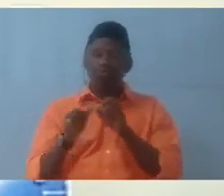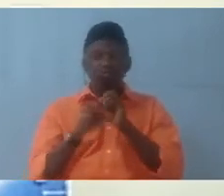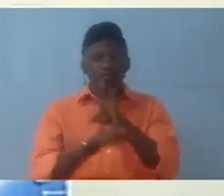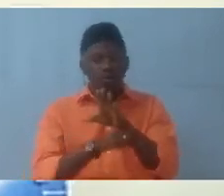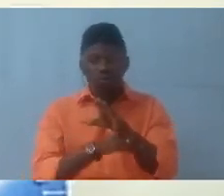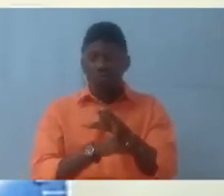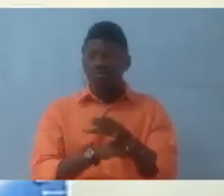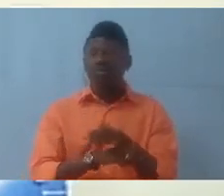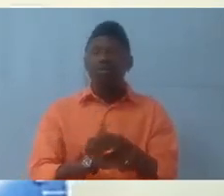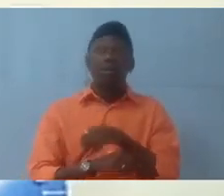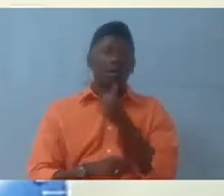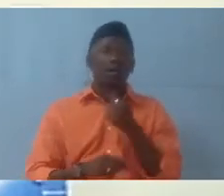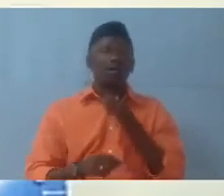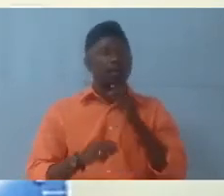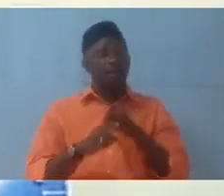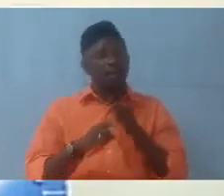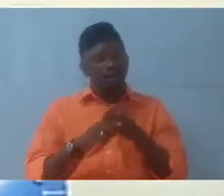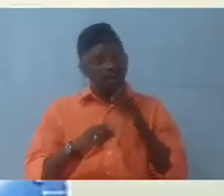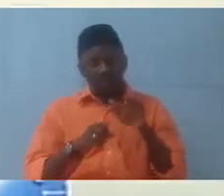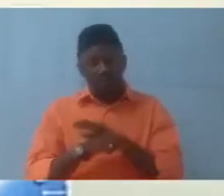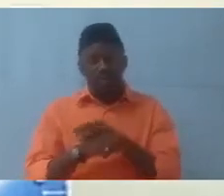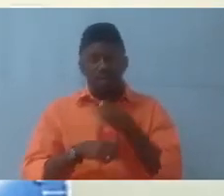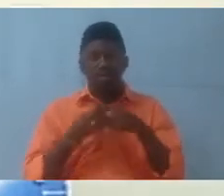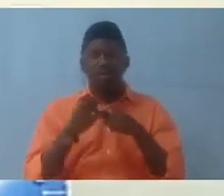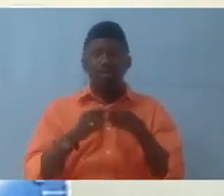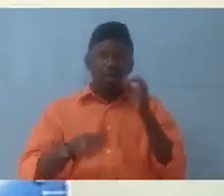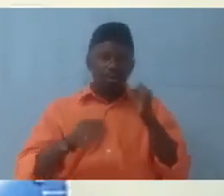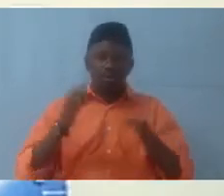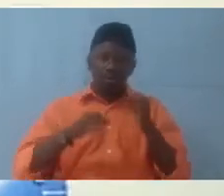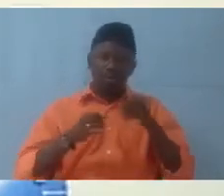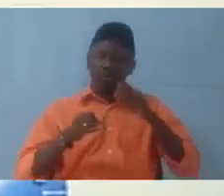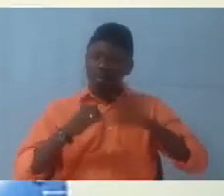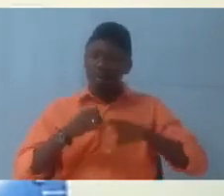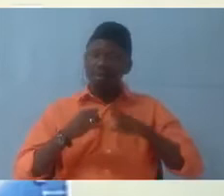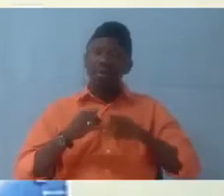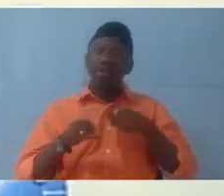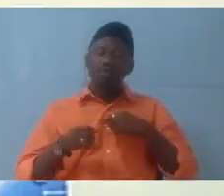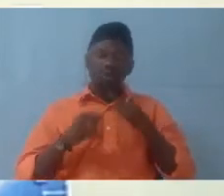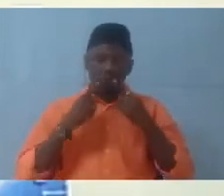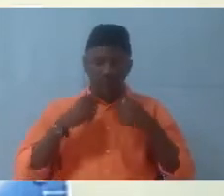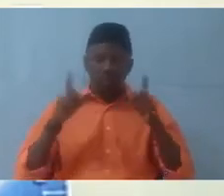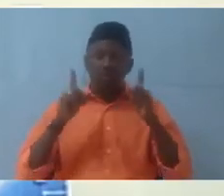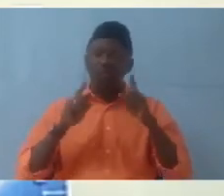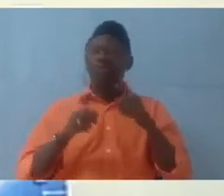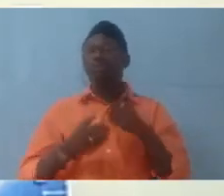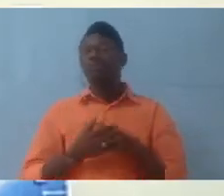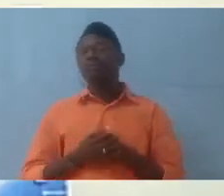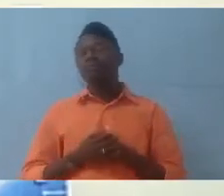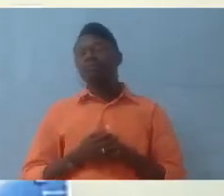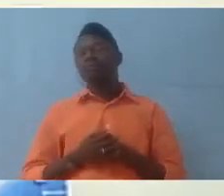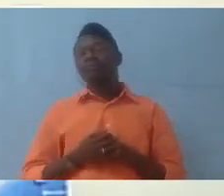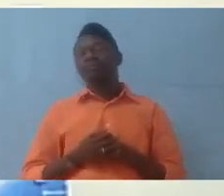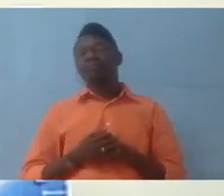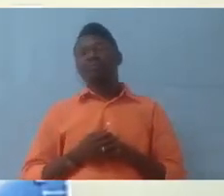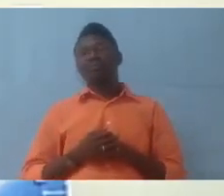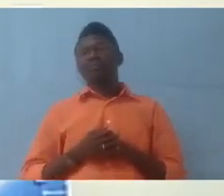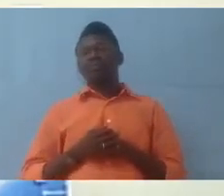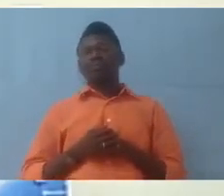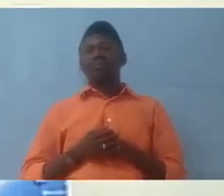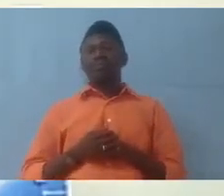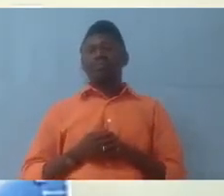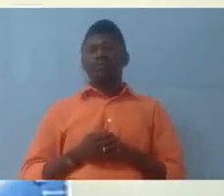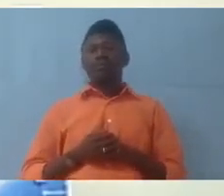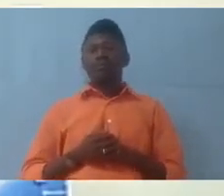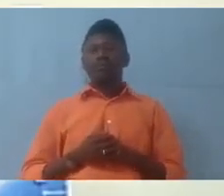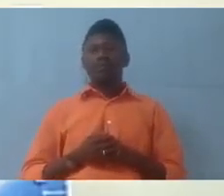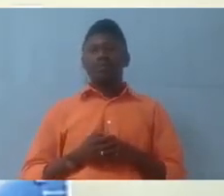dégg ndigal. And be careful as to the judgments that we deliver. Té ñu bayyi xel ci ni nga xamne non lañu agalé dogal yi. That we must always